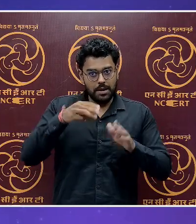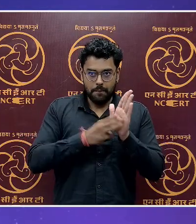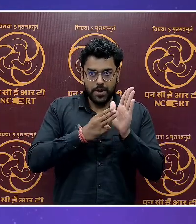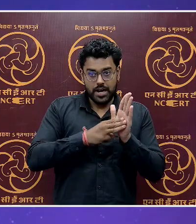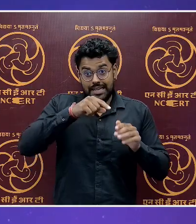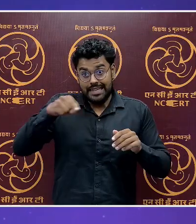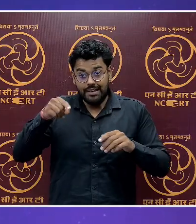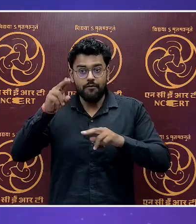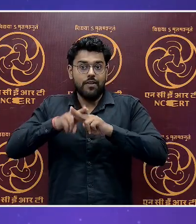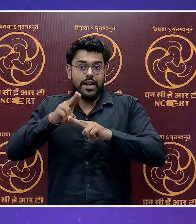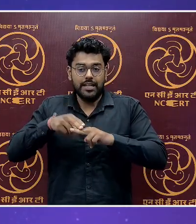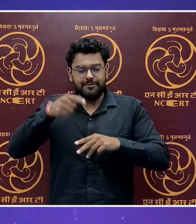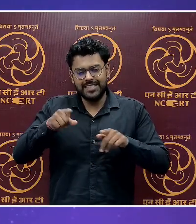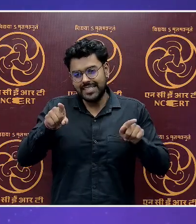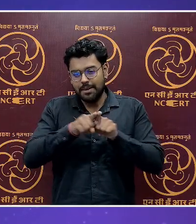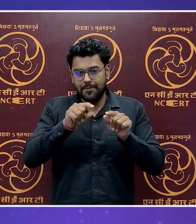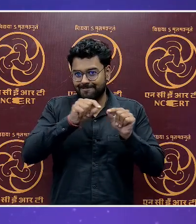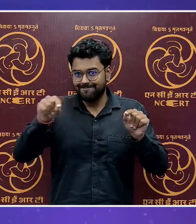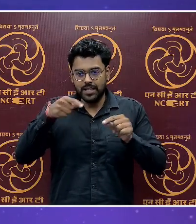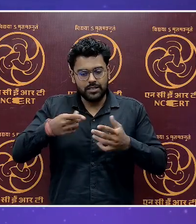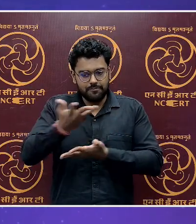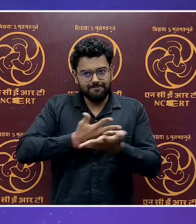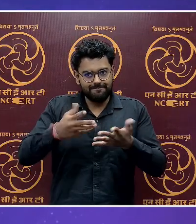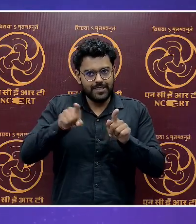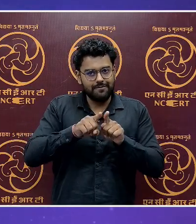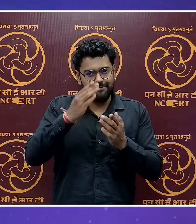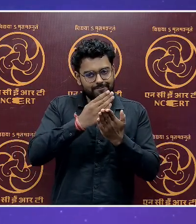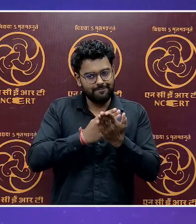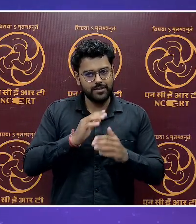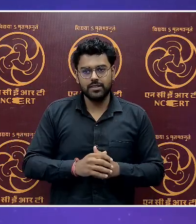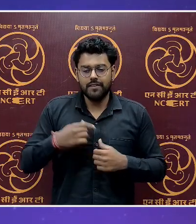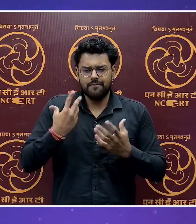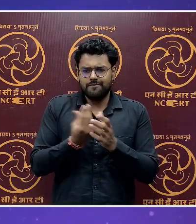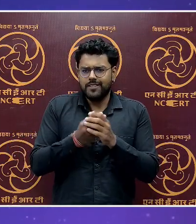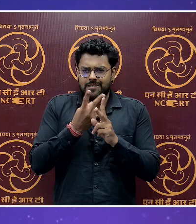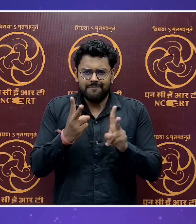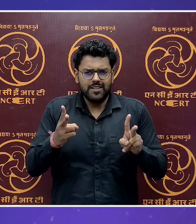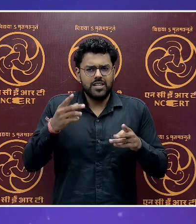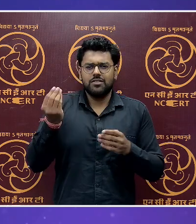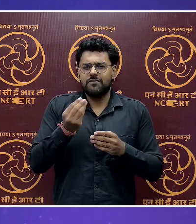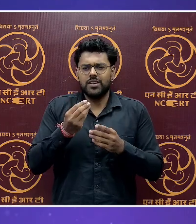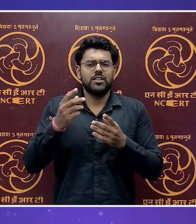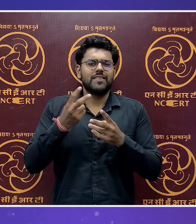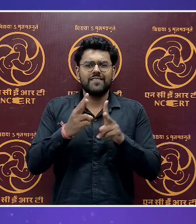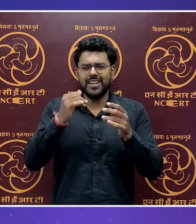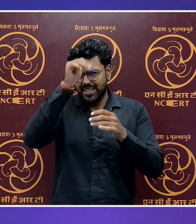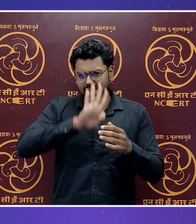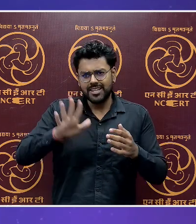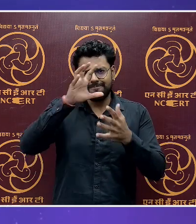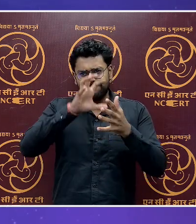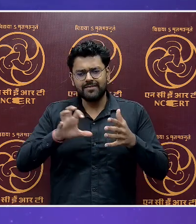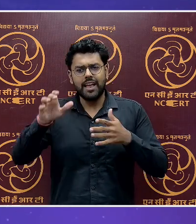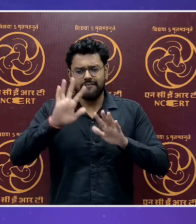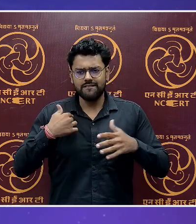Till Friday, we will continue with these sessions and on each day, we have certain states and UTs as our target